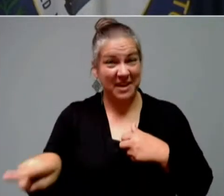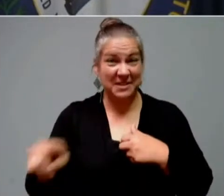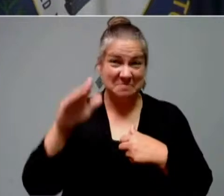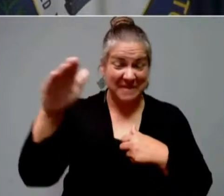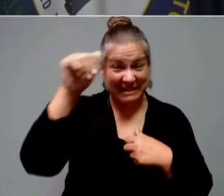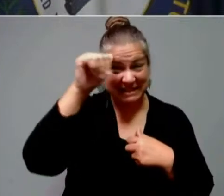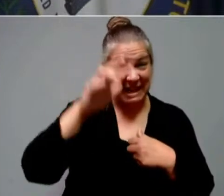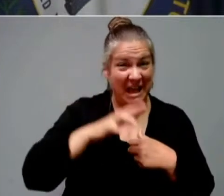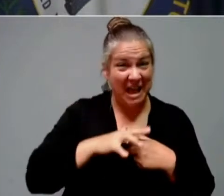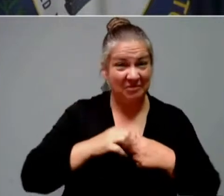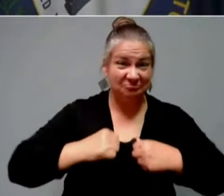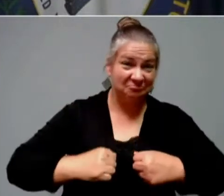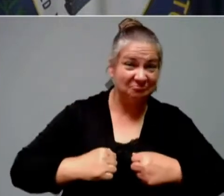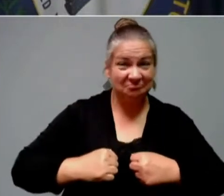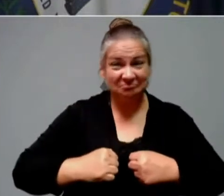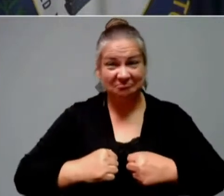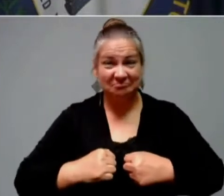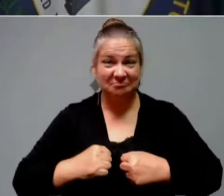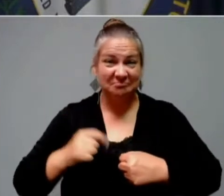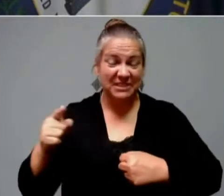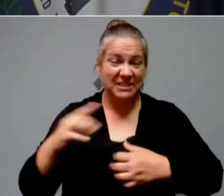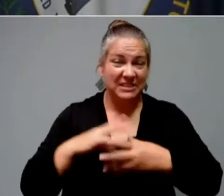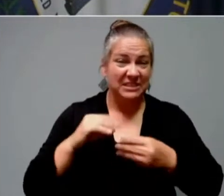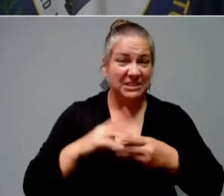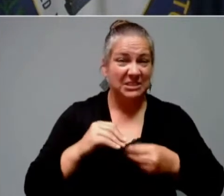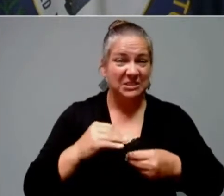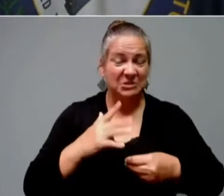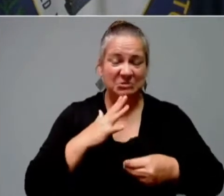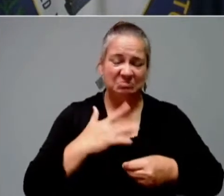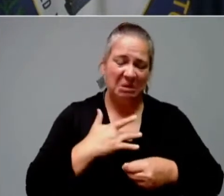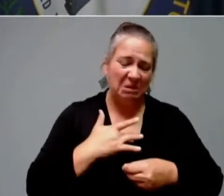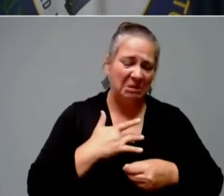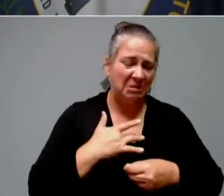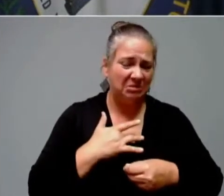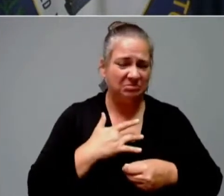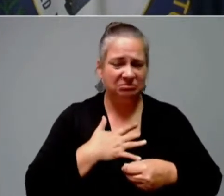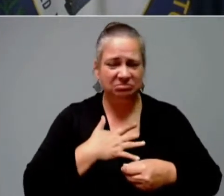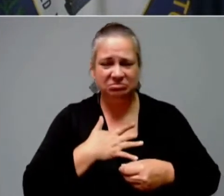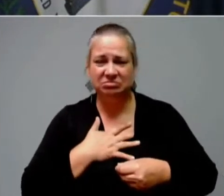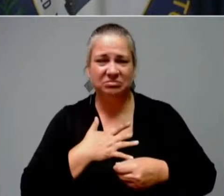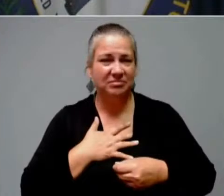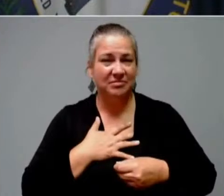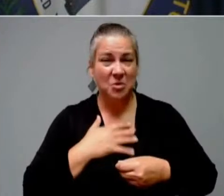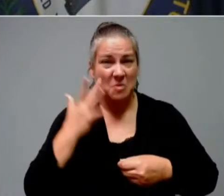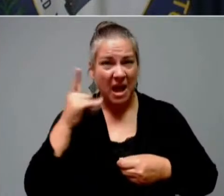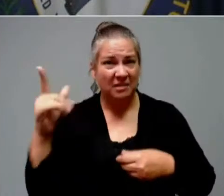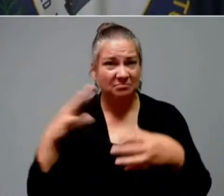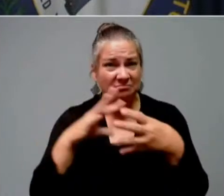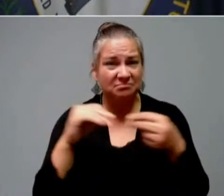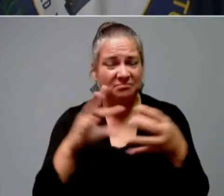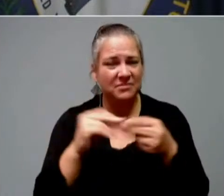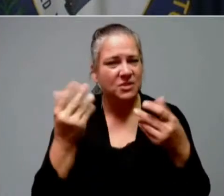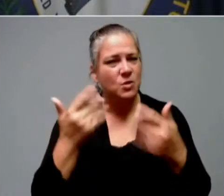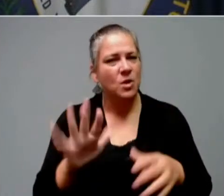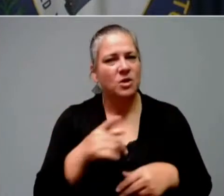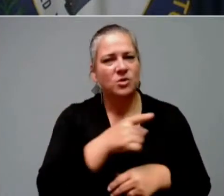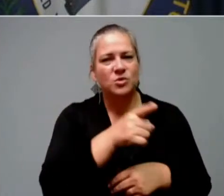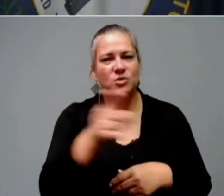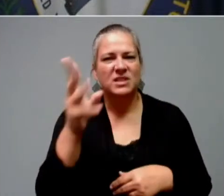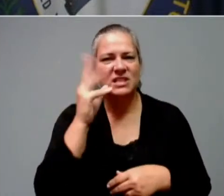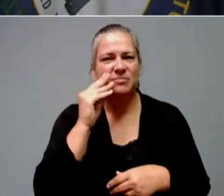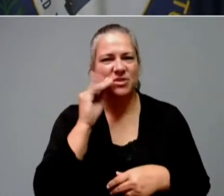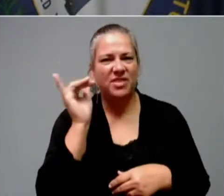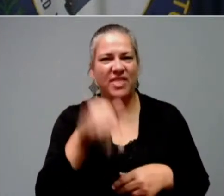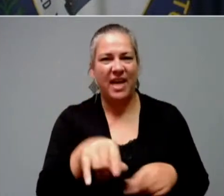to talk about. But he's doing it because he doesn't want others to have to go through what those two families